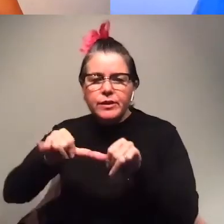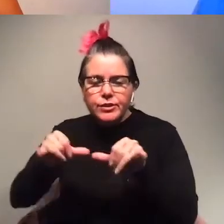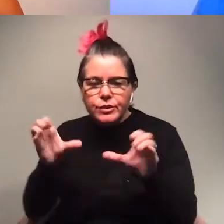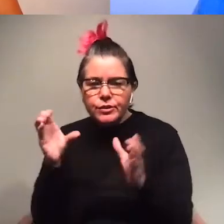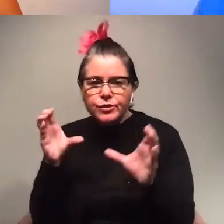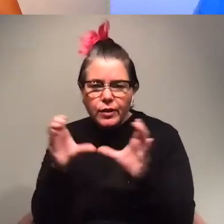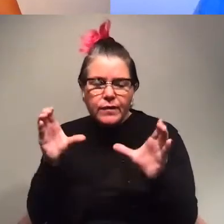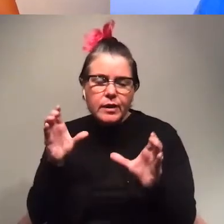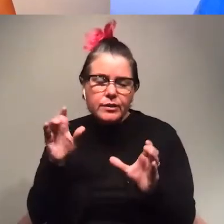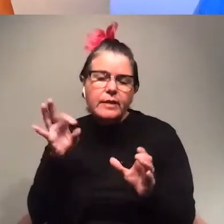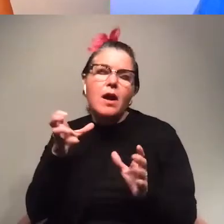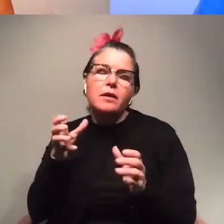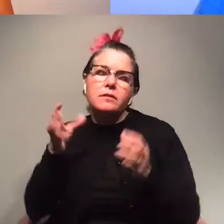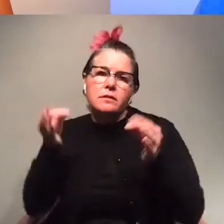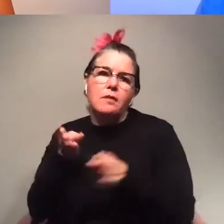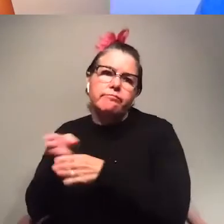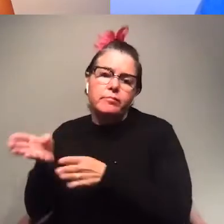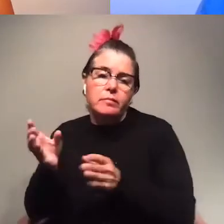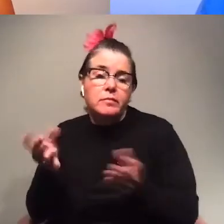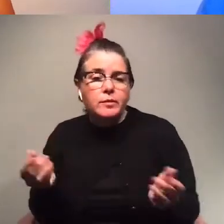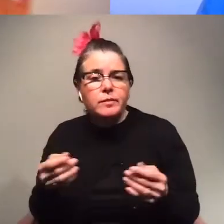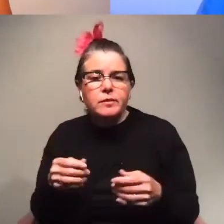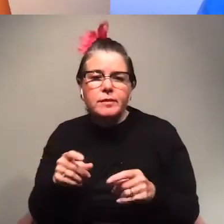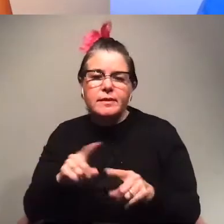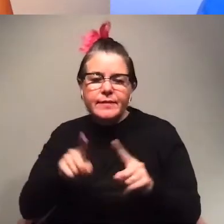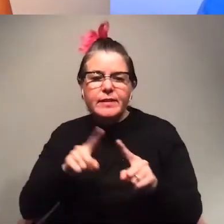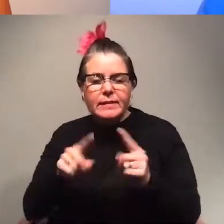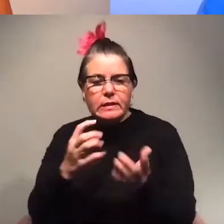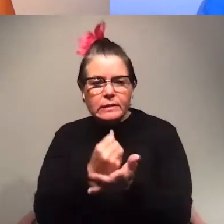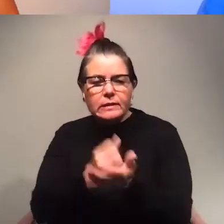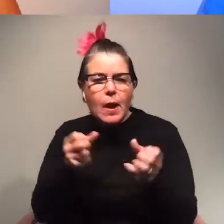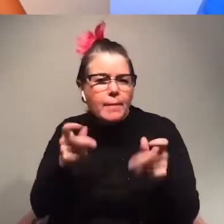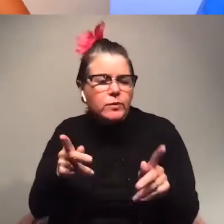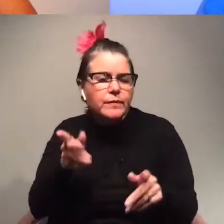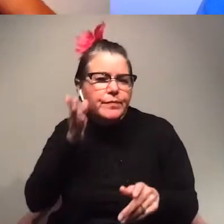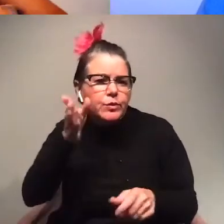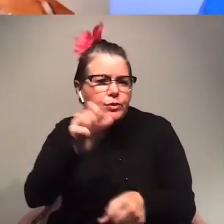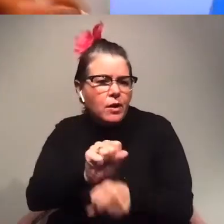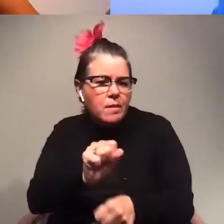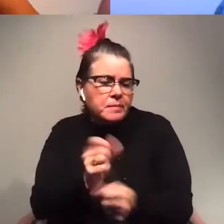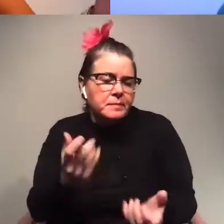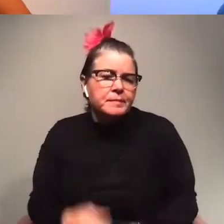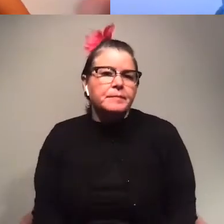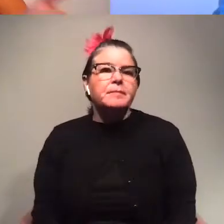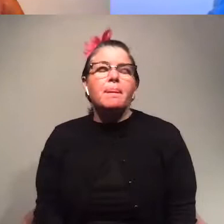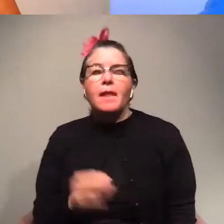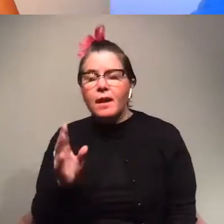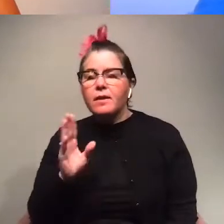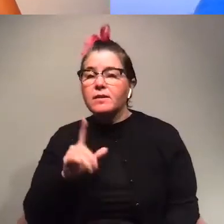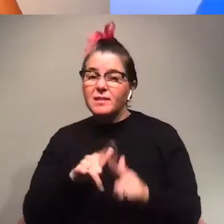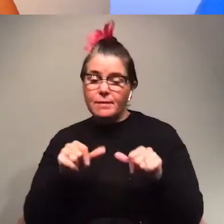if I wanted that. So I thought that just opened a lot of doors for job opportunities and for me to continue learning in so many